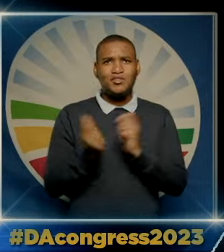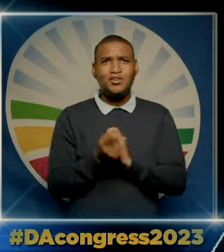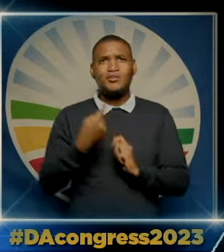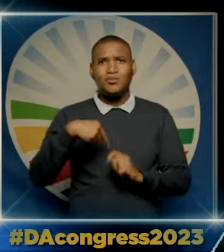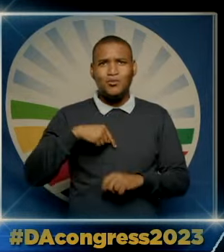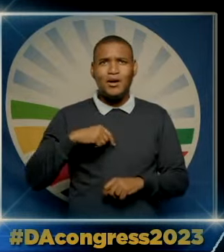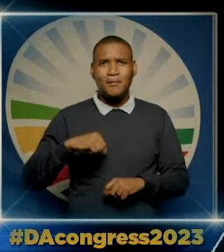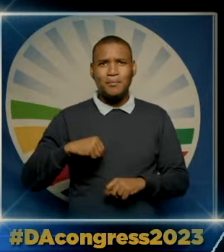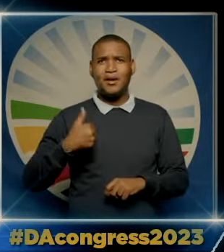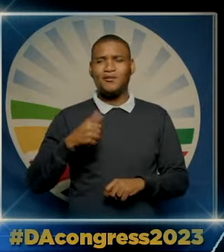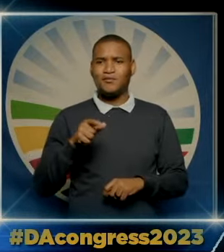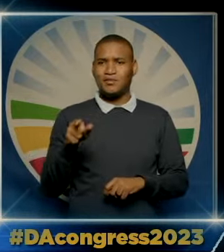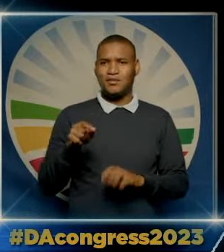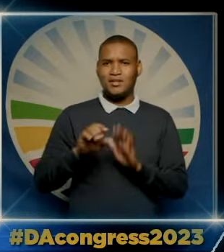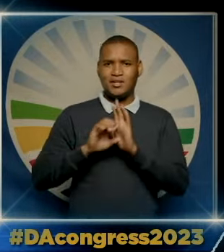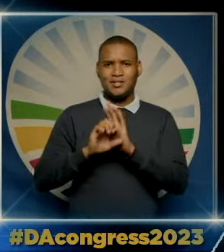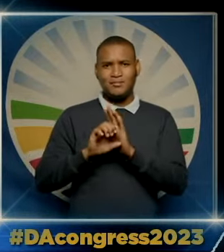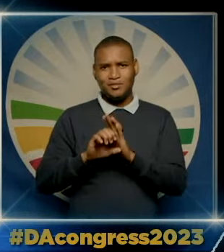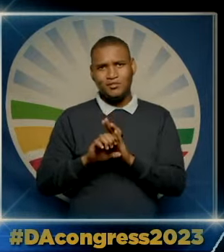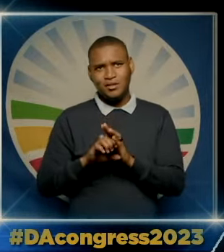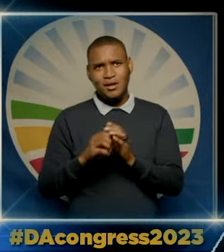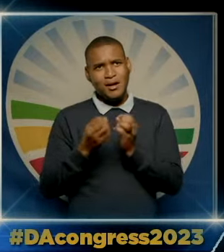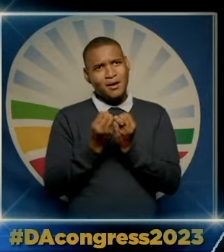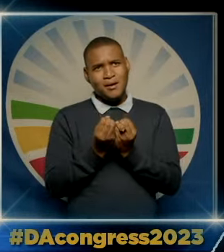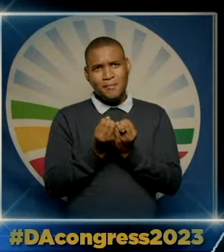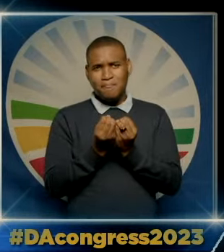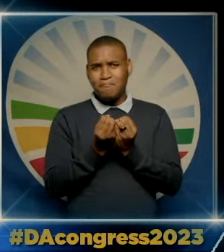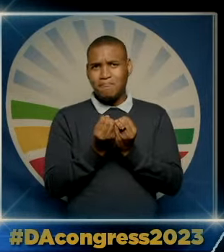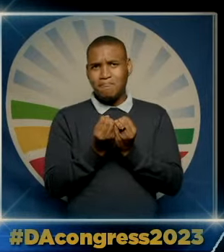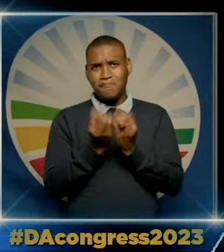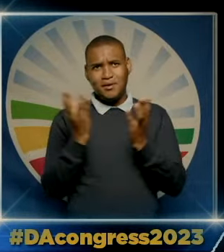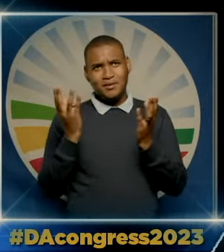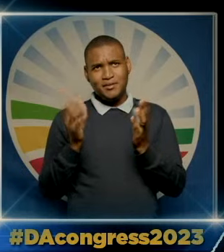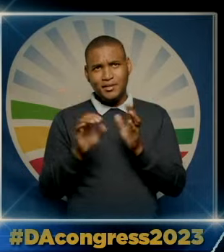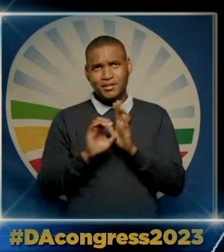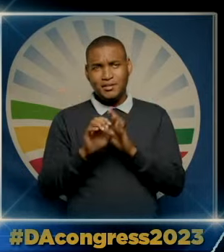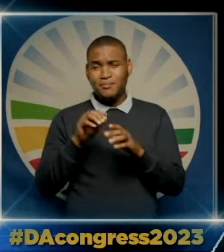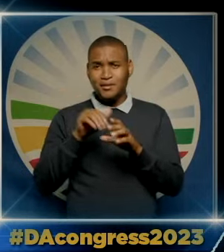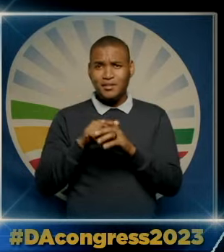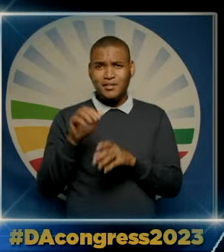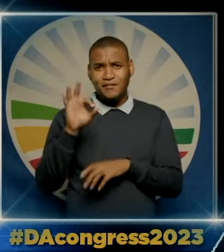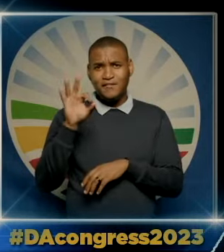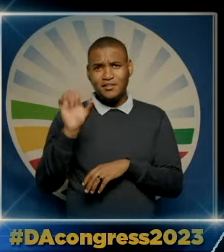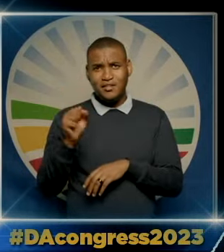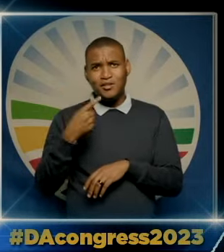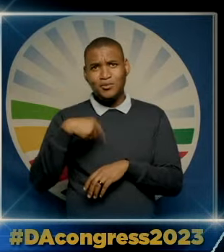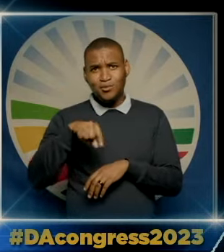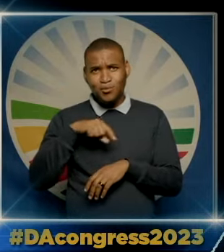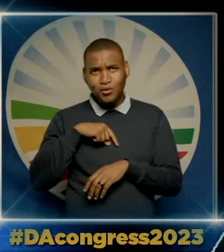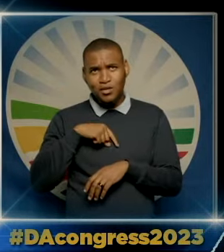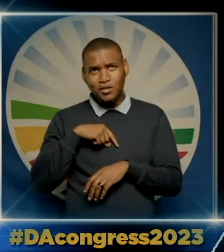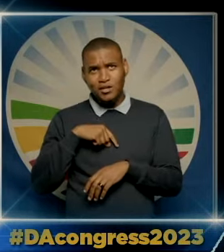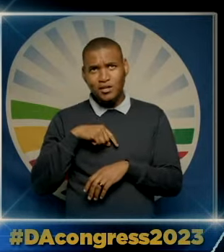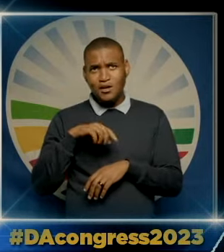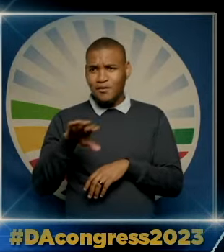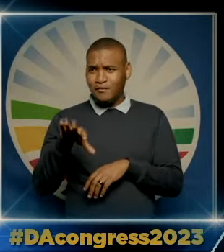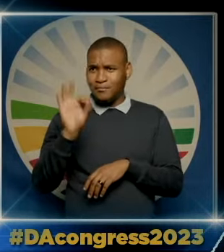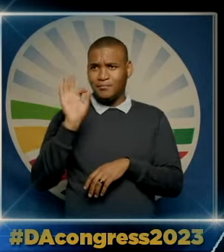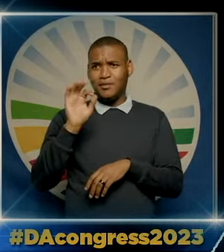proud of these examples among so many others. In the Free State, we uncovered the Estina